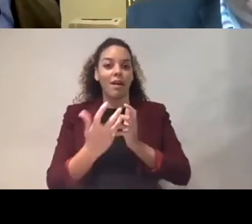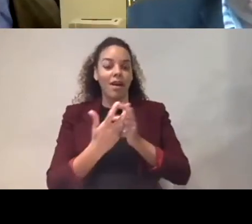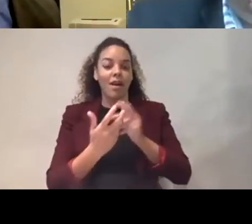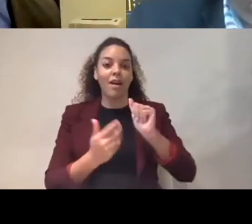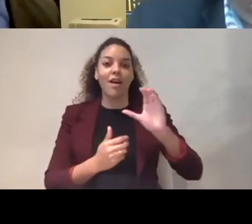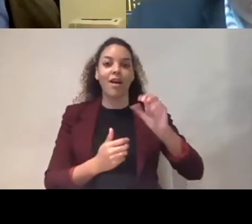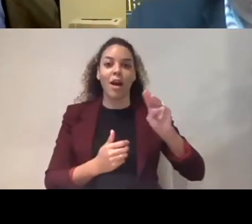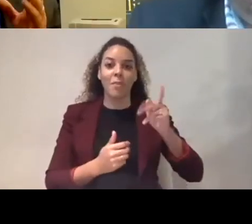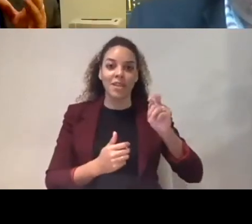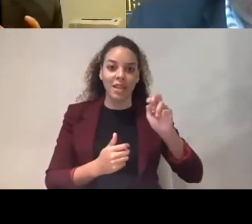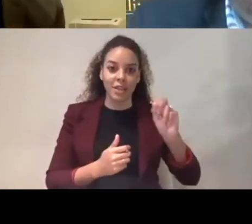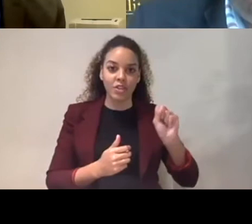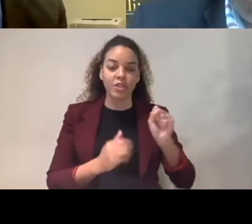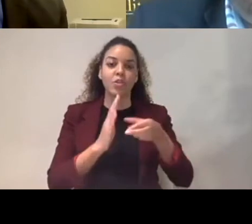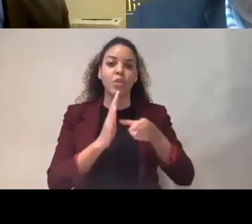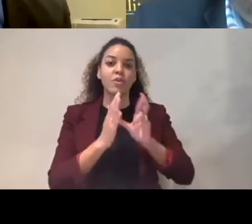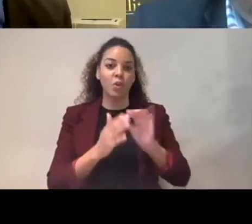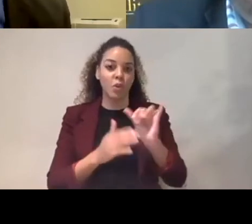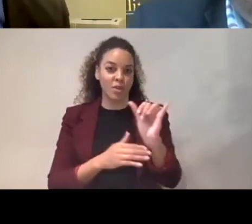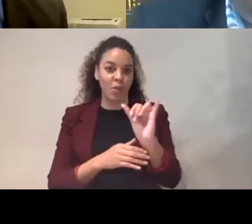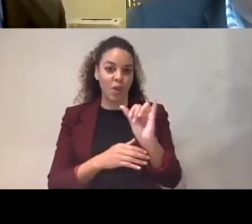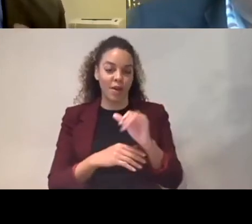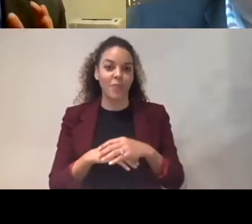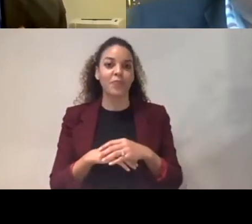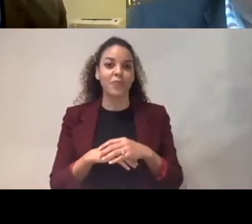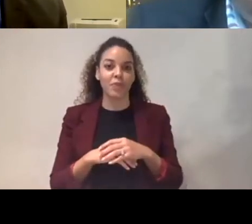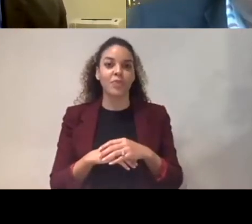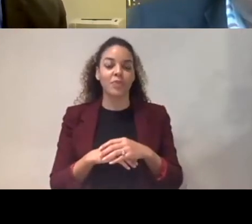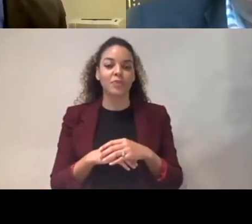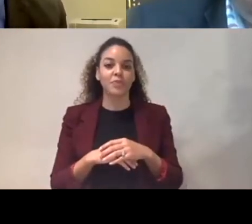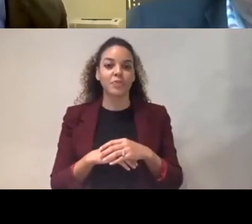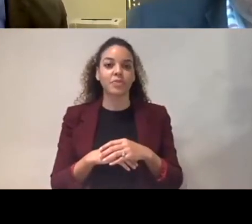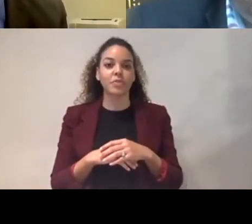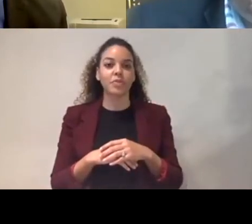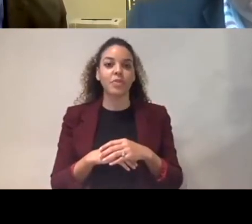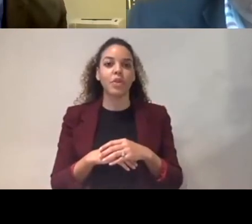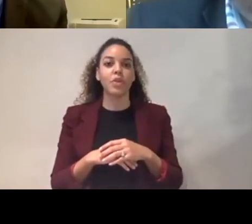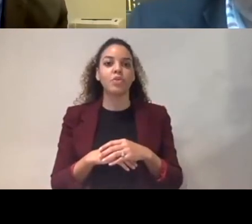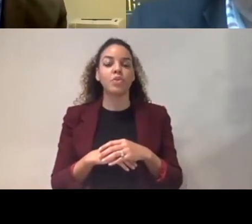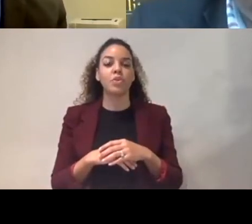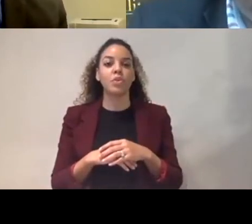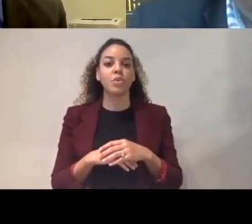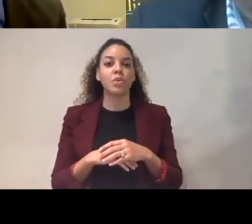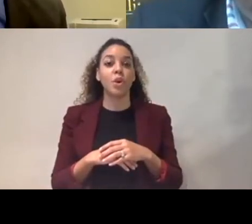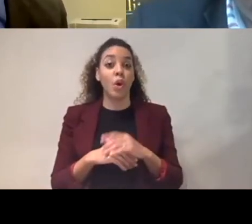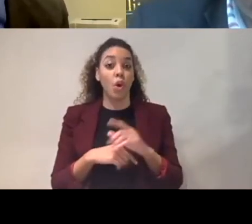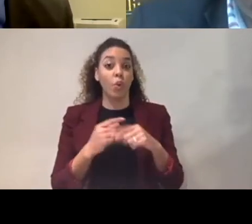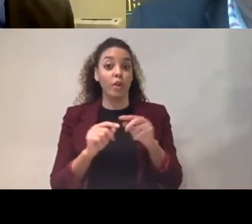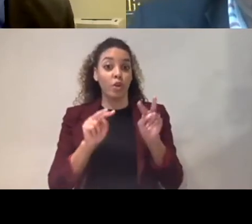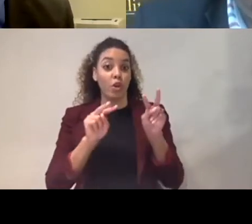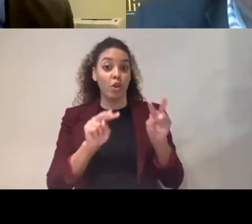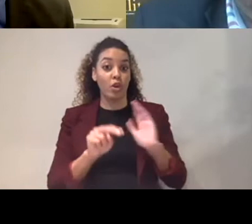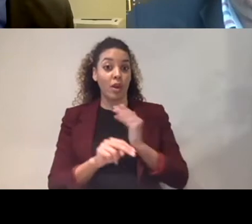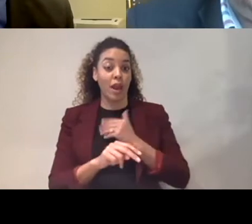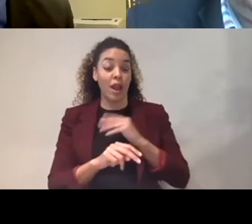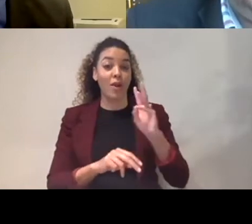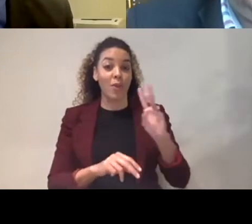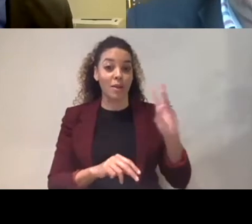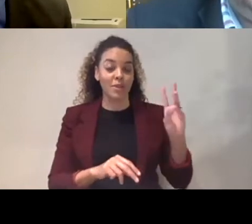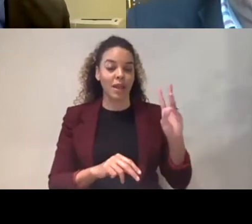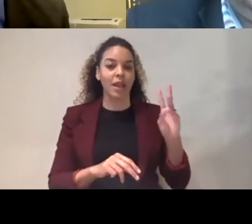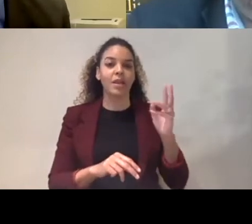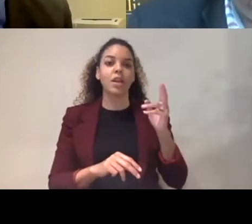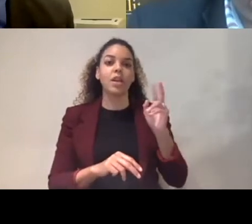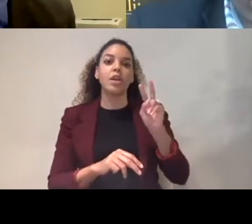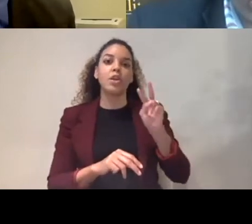503 focus reviews, we are going to be doing focus reviews on accommodations. And so I just, when you go on our website, look at the centralized accommodation